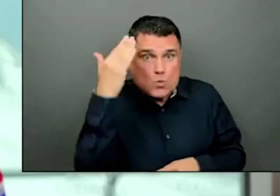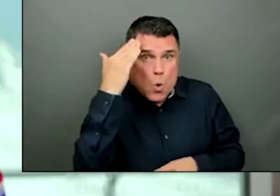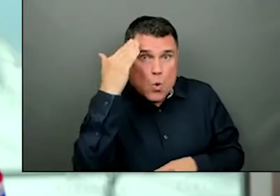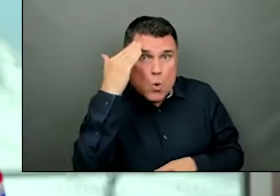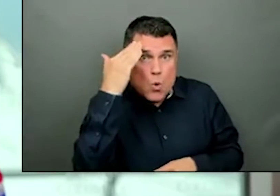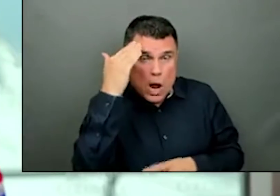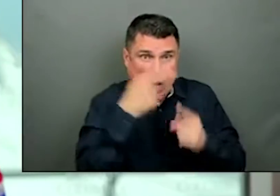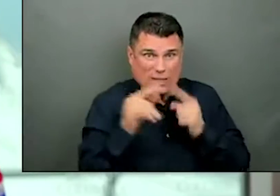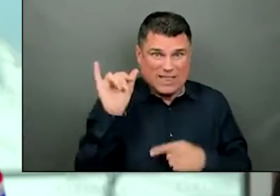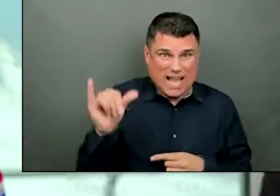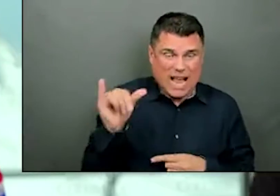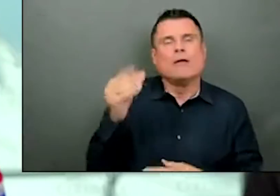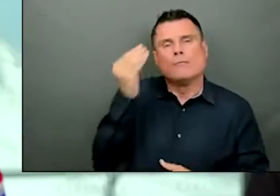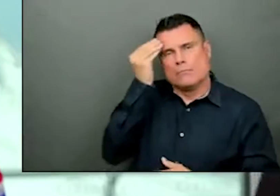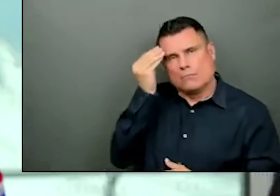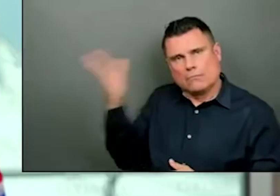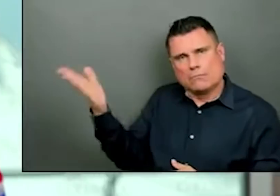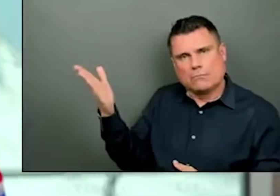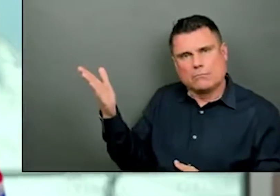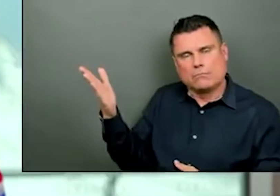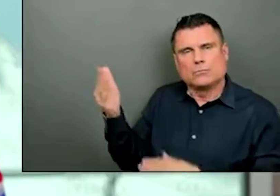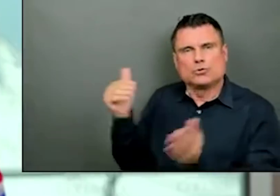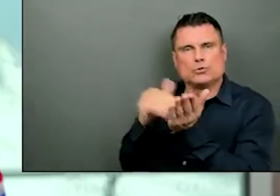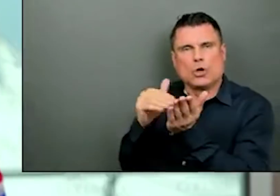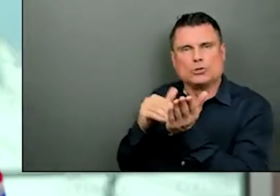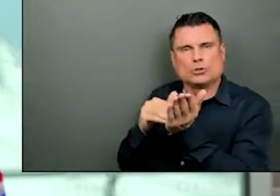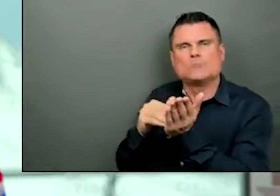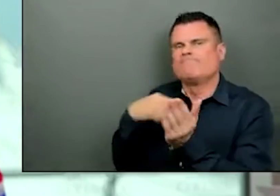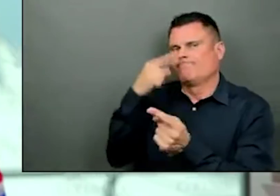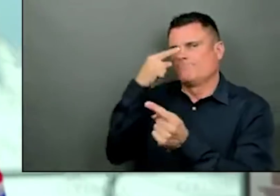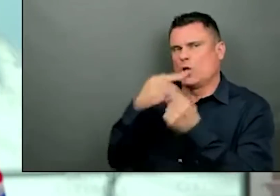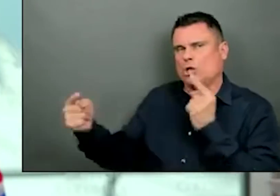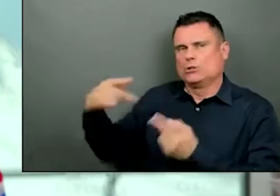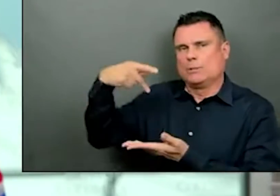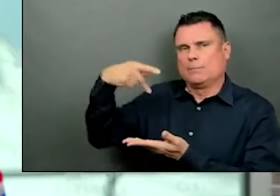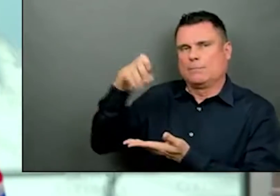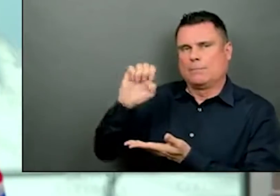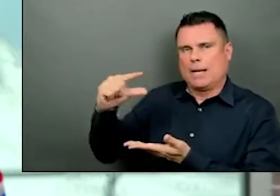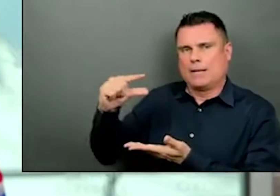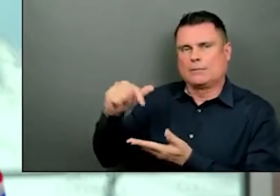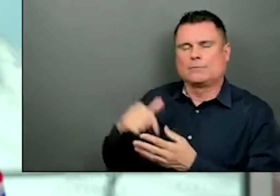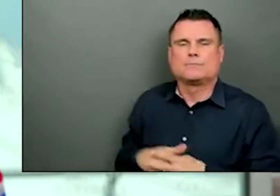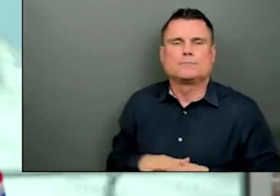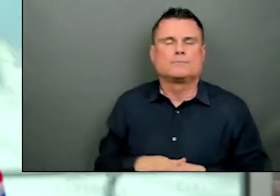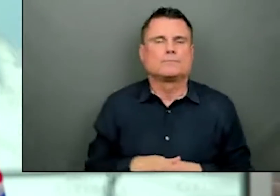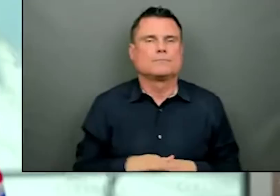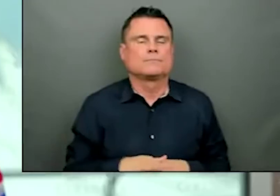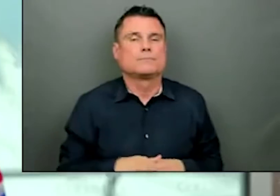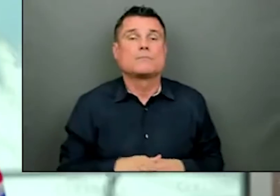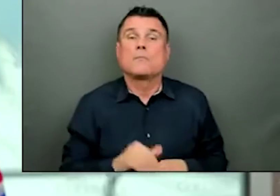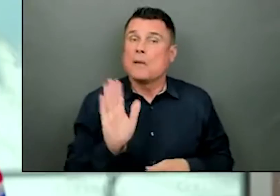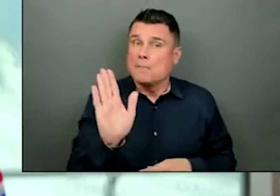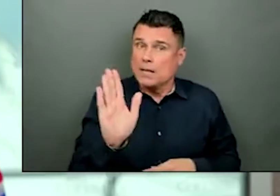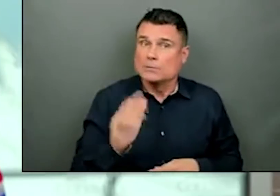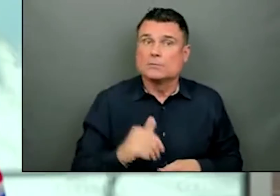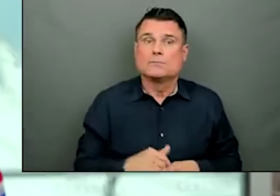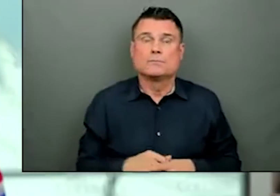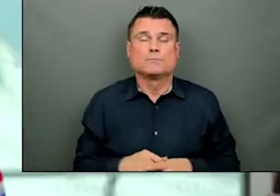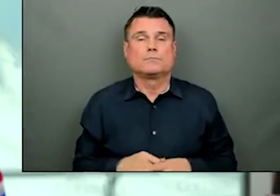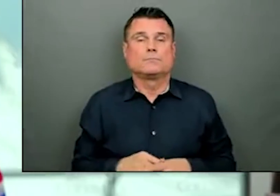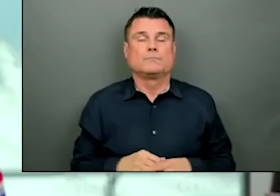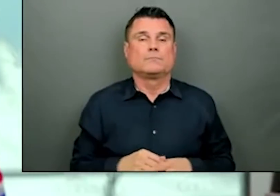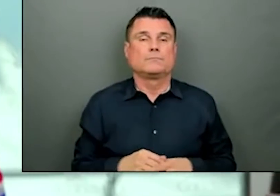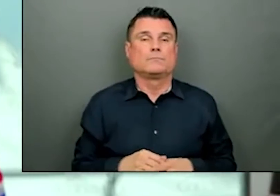the safety profile is really good. I've also been asked if I've had Guillain-Barré, which is sometimes comes